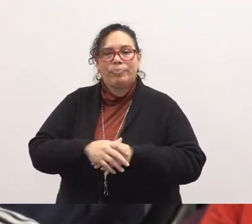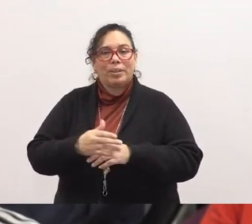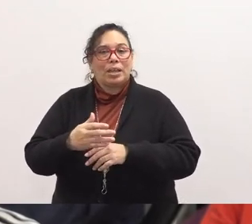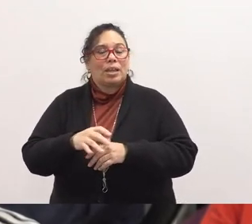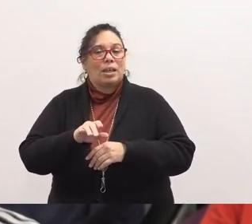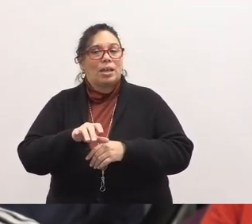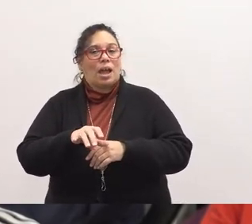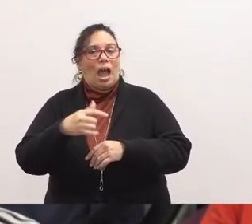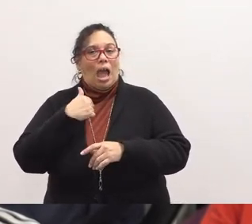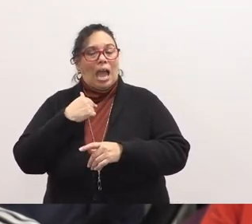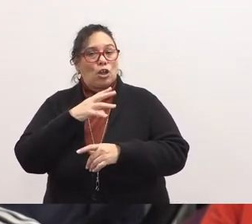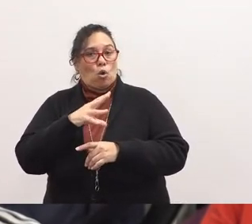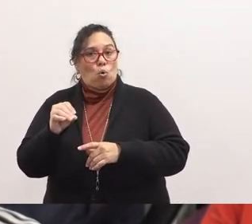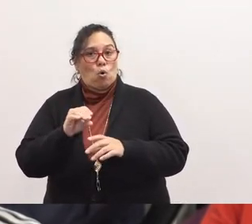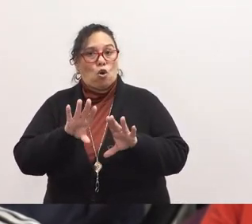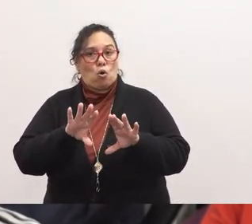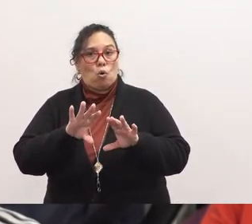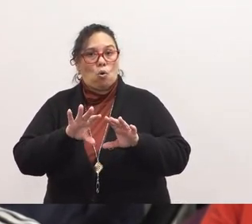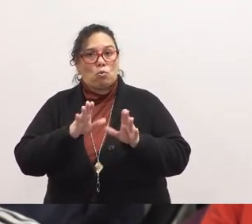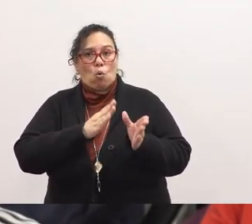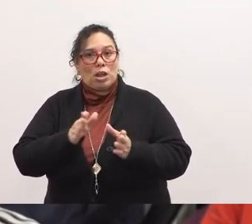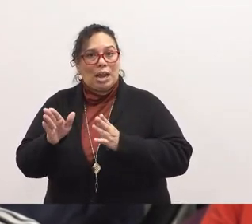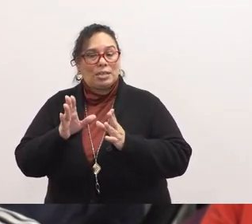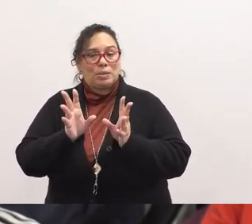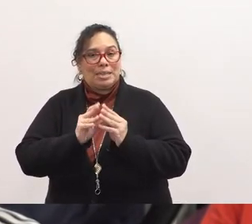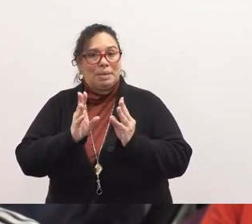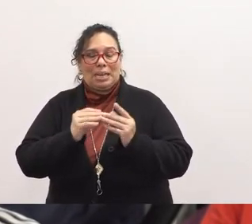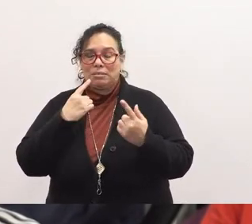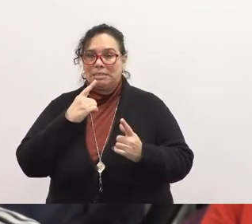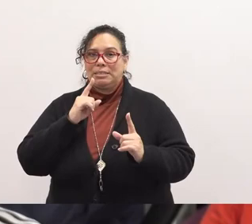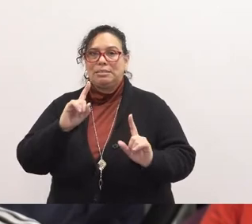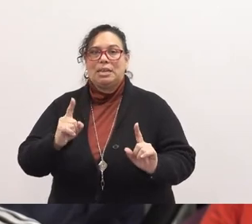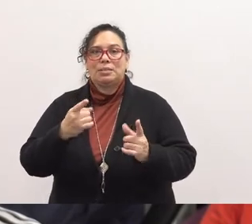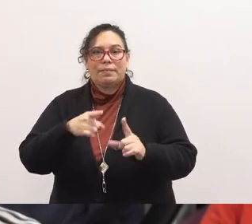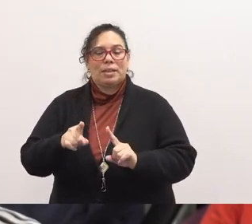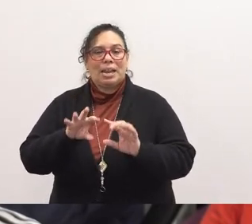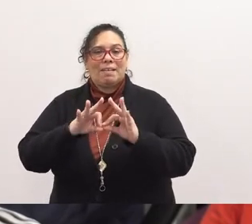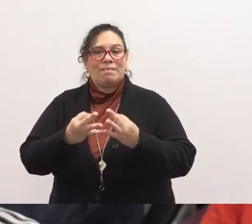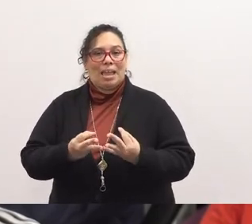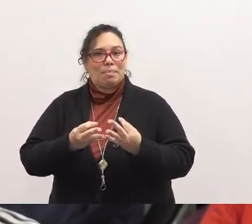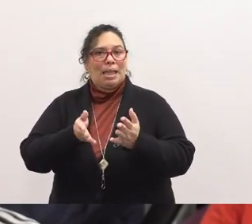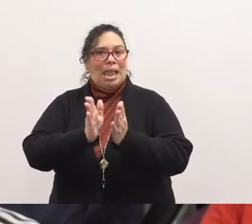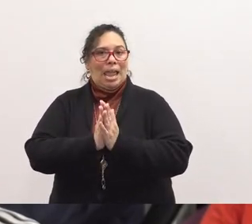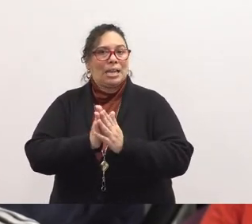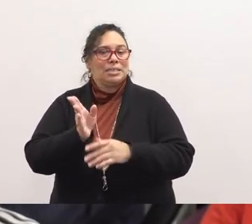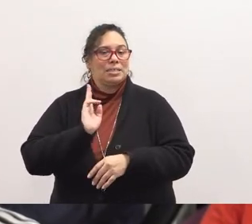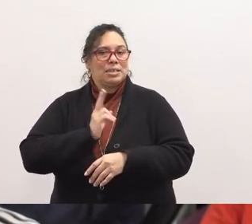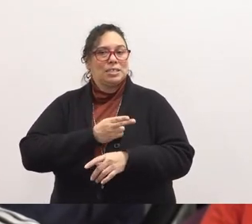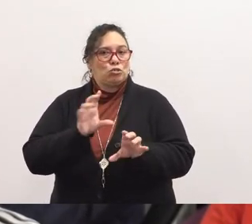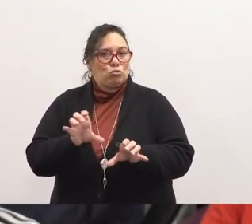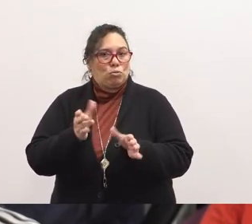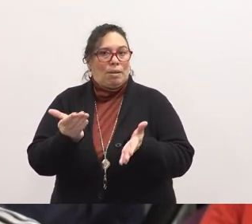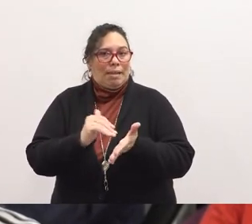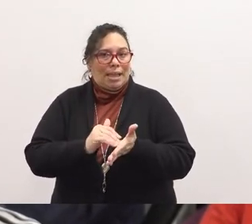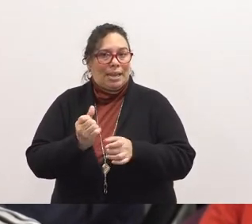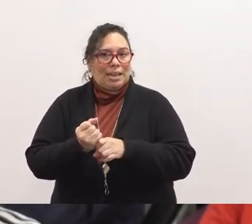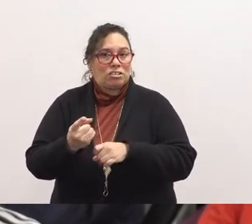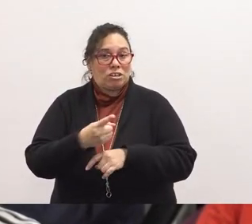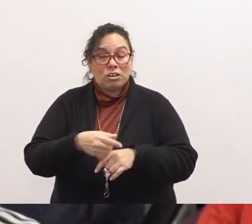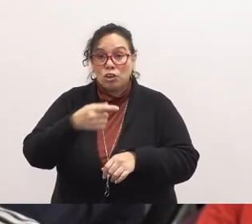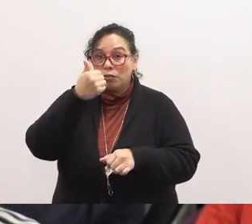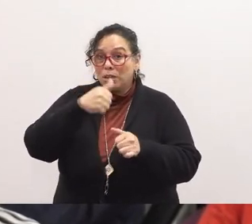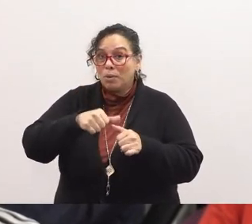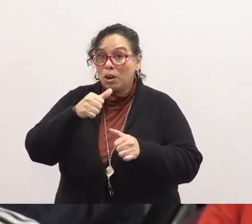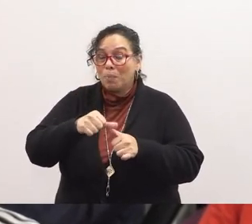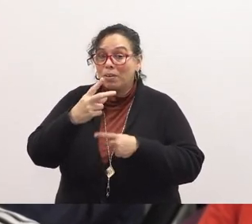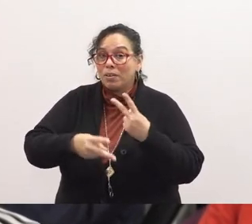I co-organized with a committee, and we had a successful event that families asked us to have again next year. Do you recall